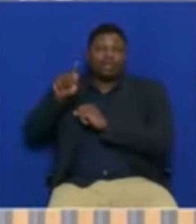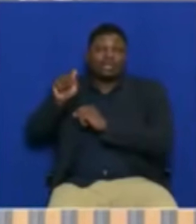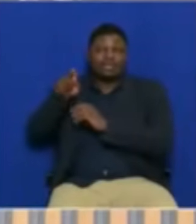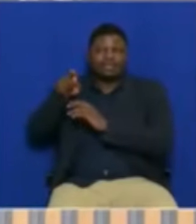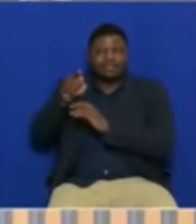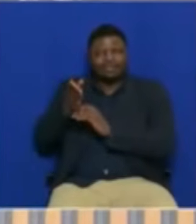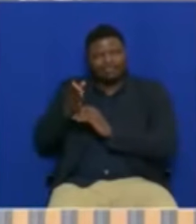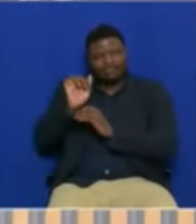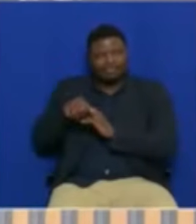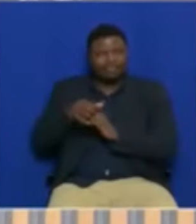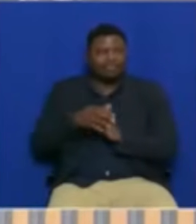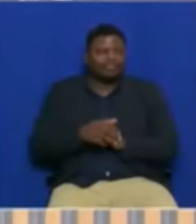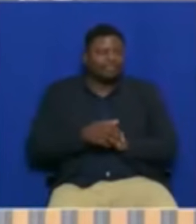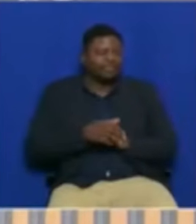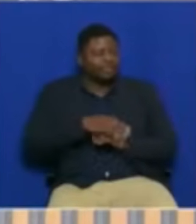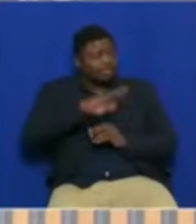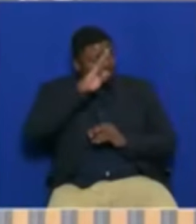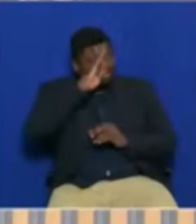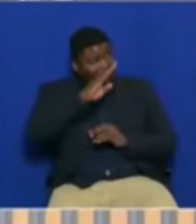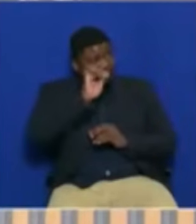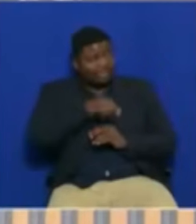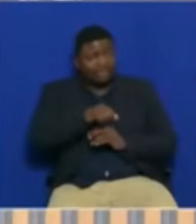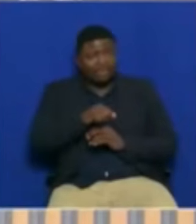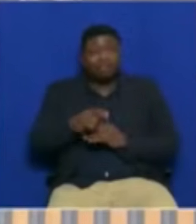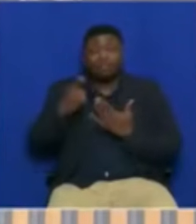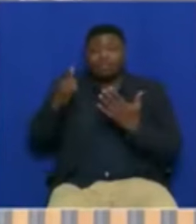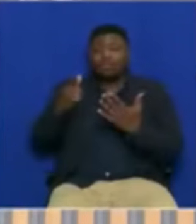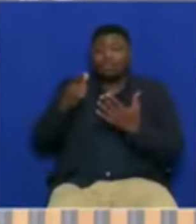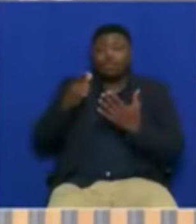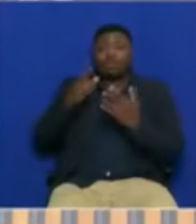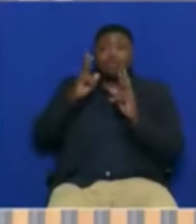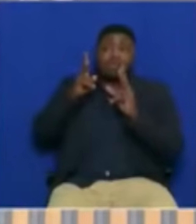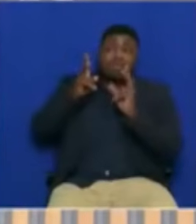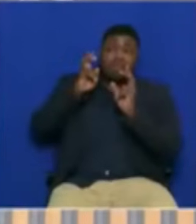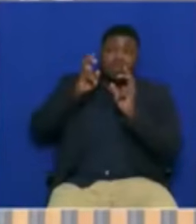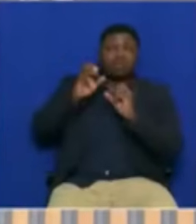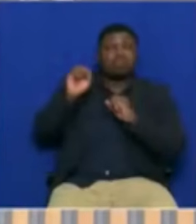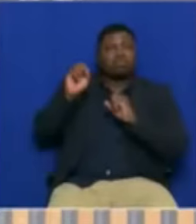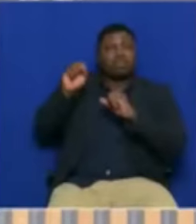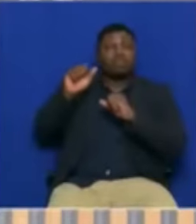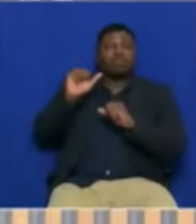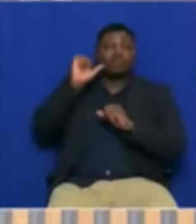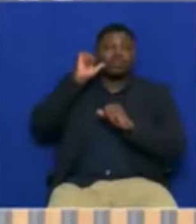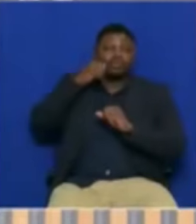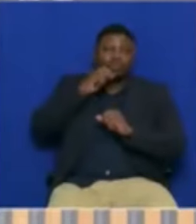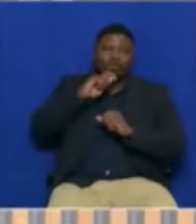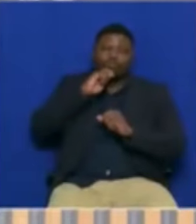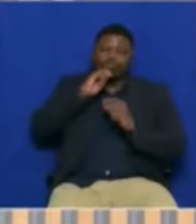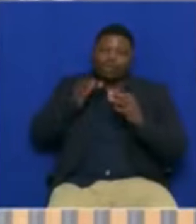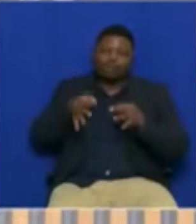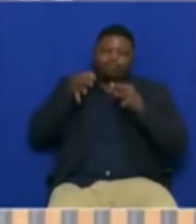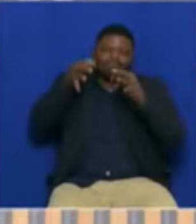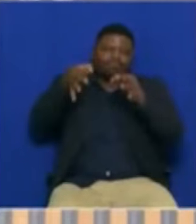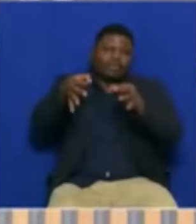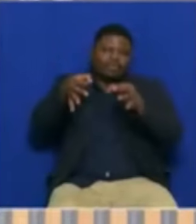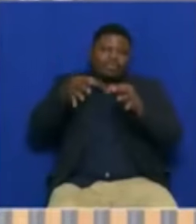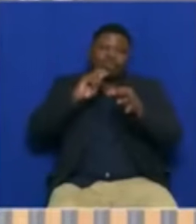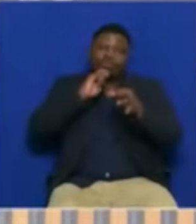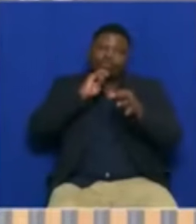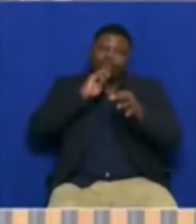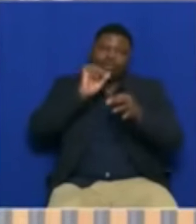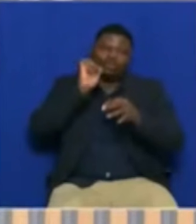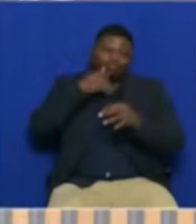testimony is postponed to 9:30 tomorrow morning. Ukuthi bazwe ubufakazi bakho